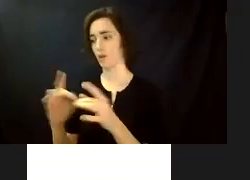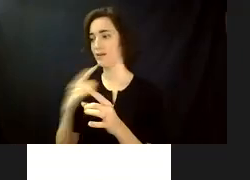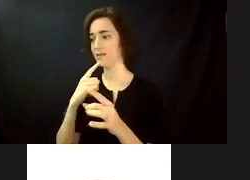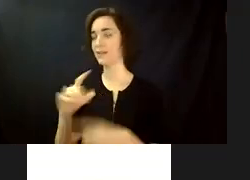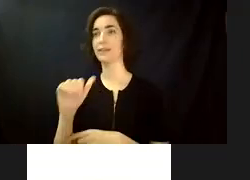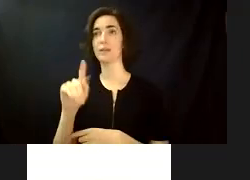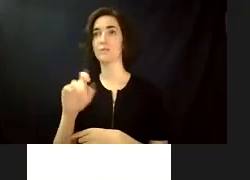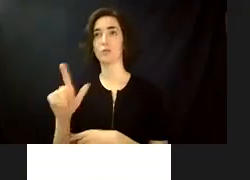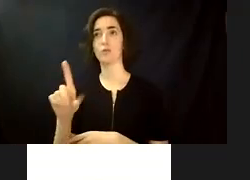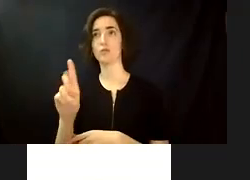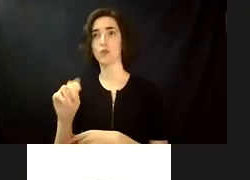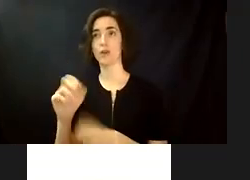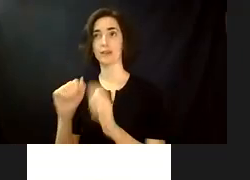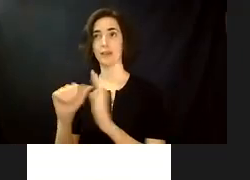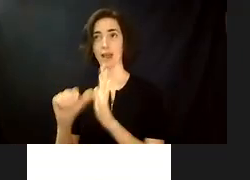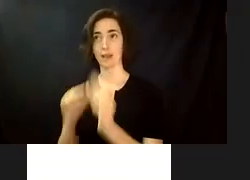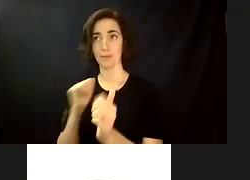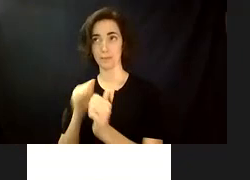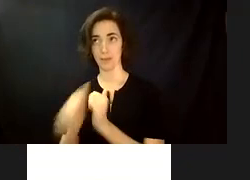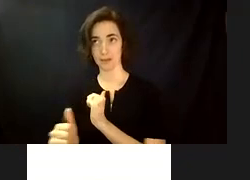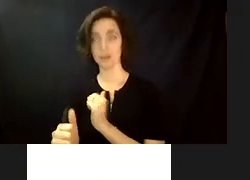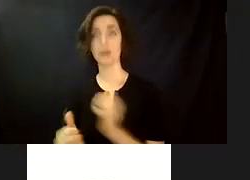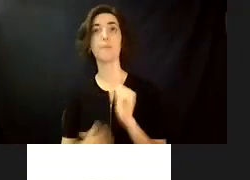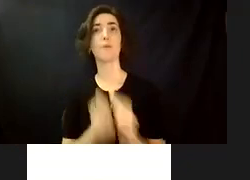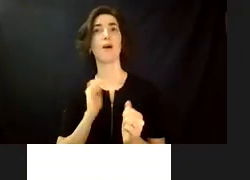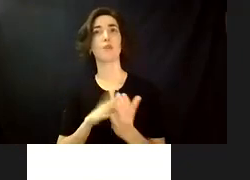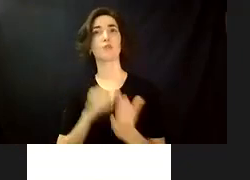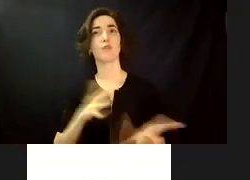obtain the TOPS Tech diploma.